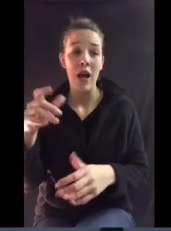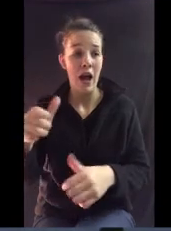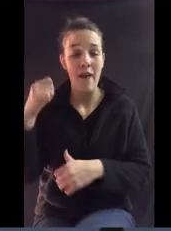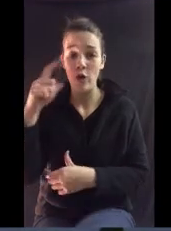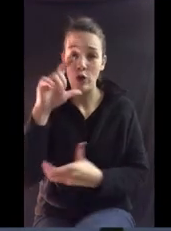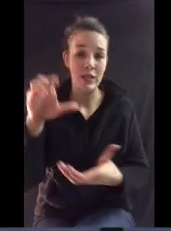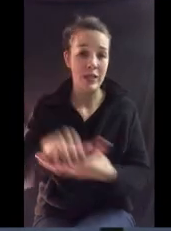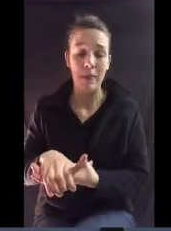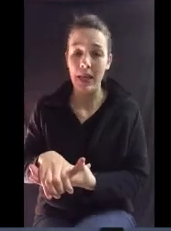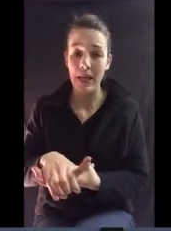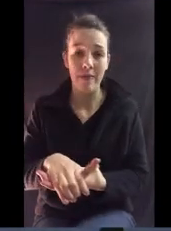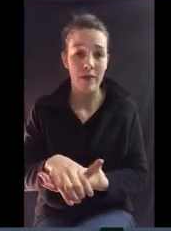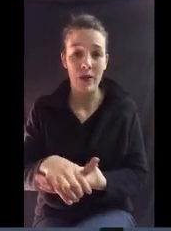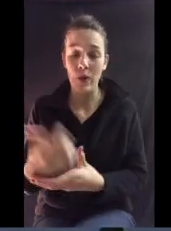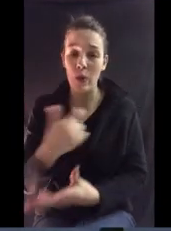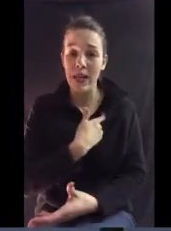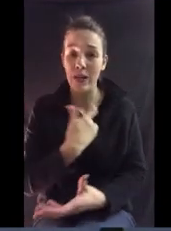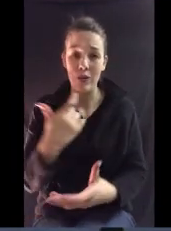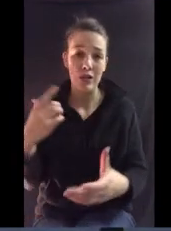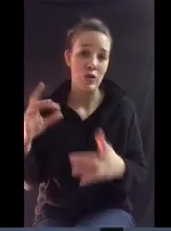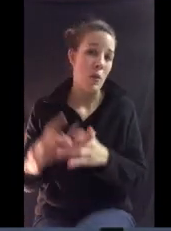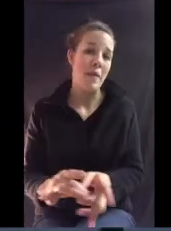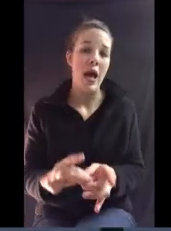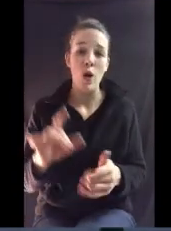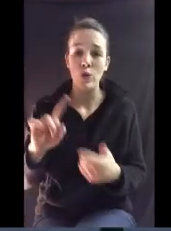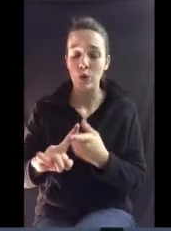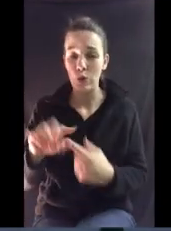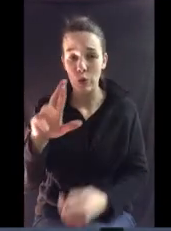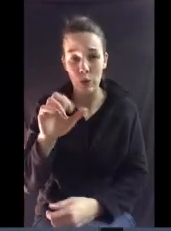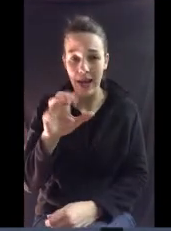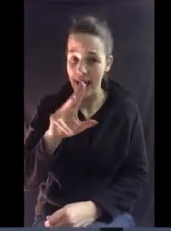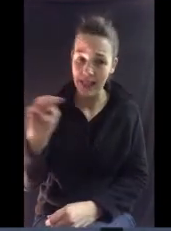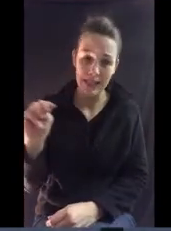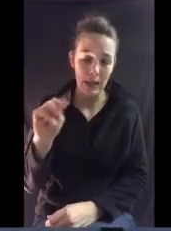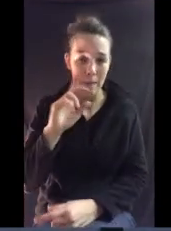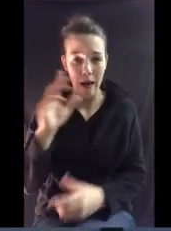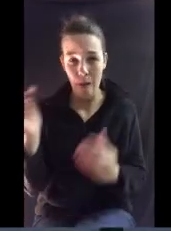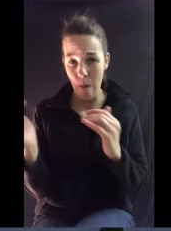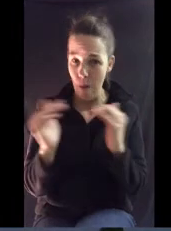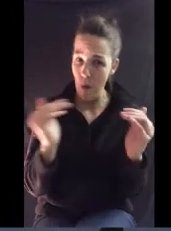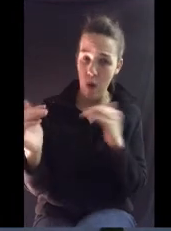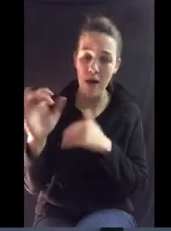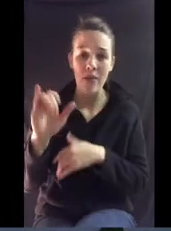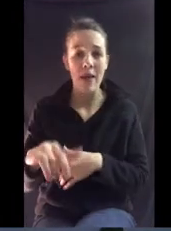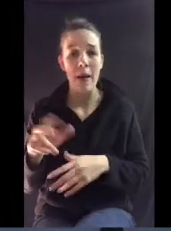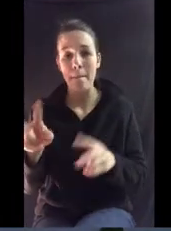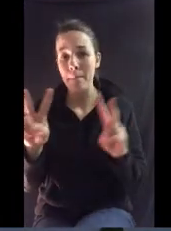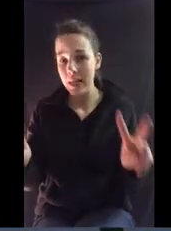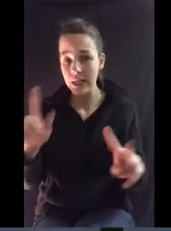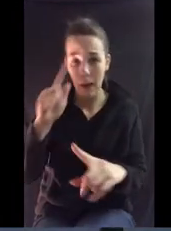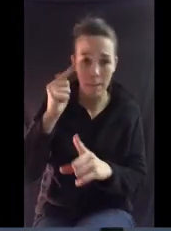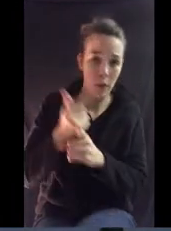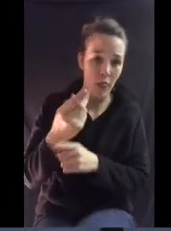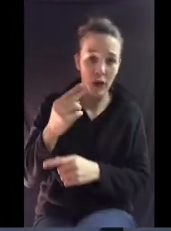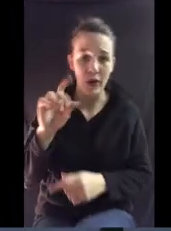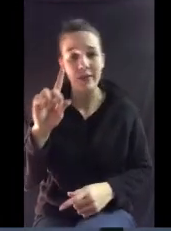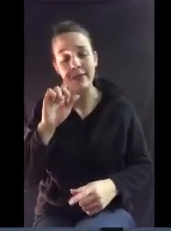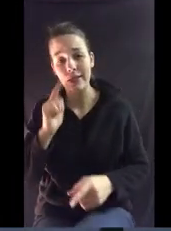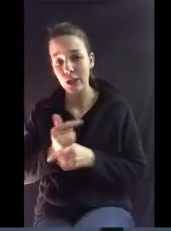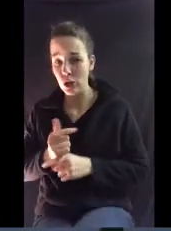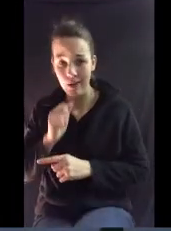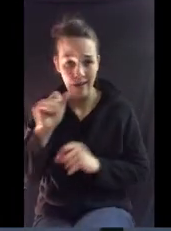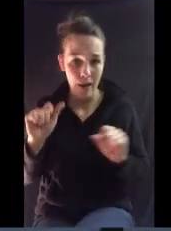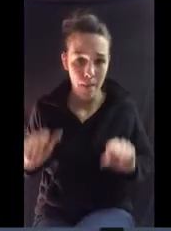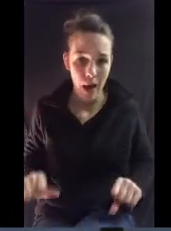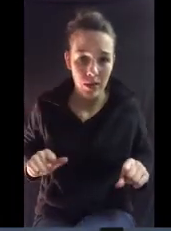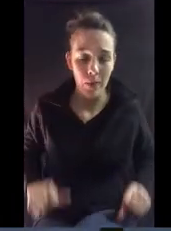which surround us. I refuse to believe that we are so bound to racism and war that peace,